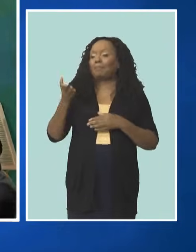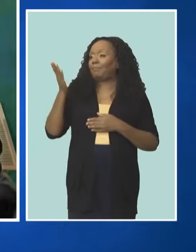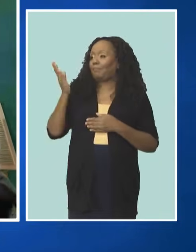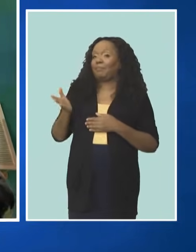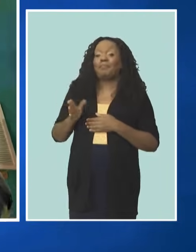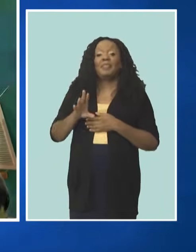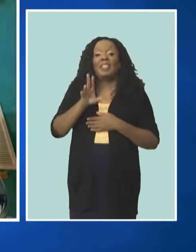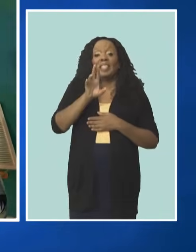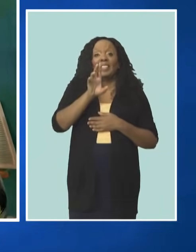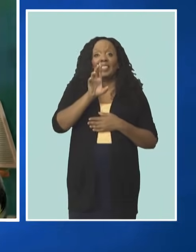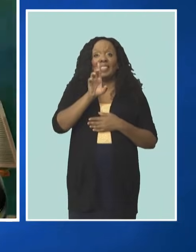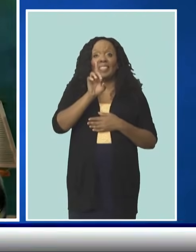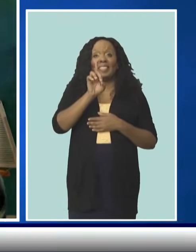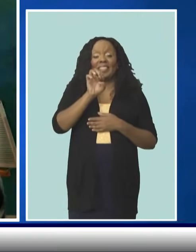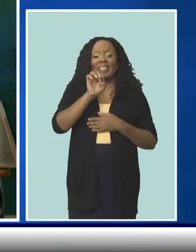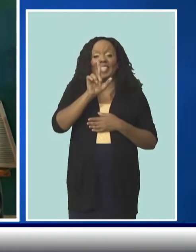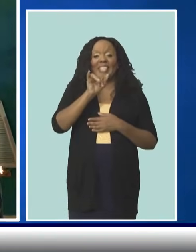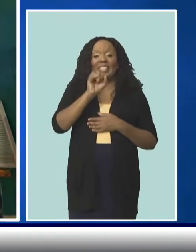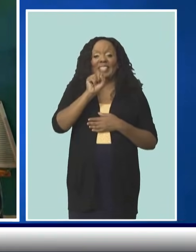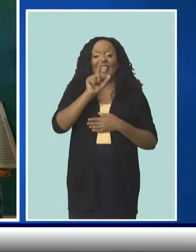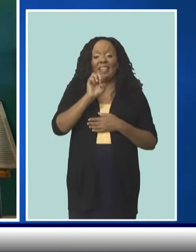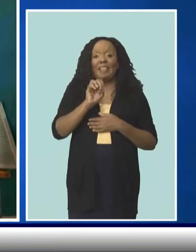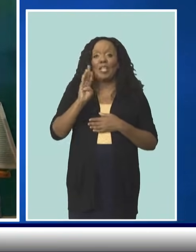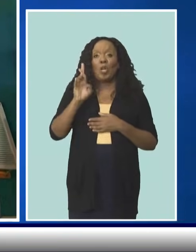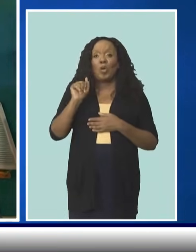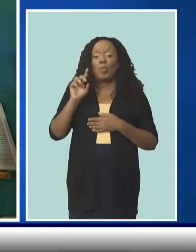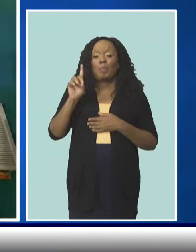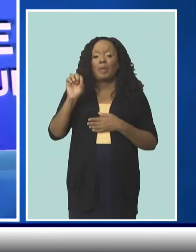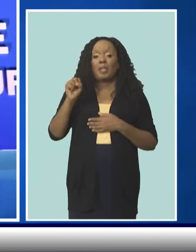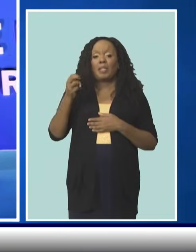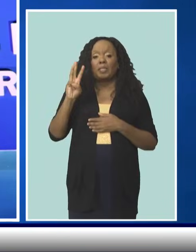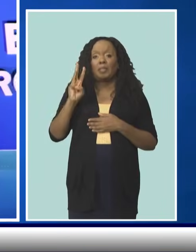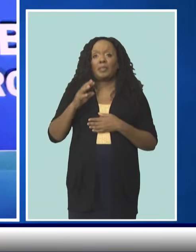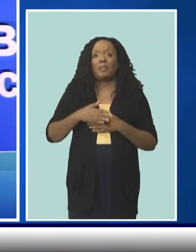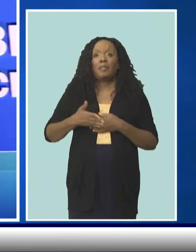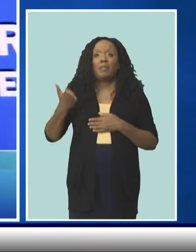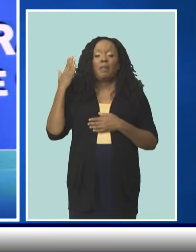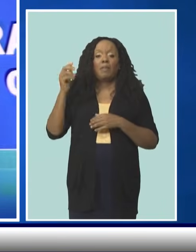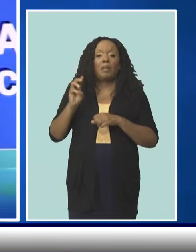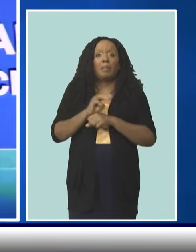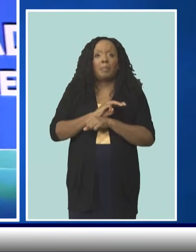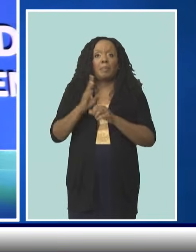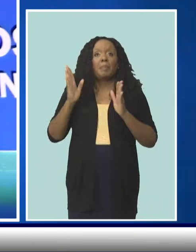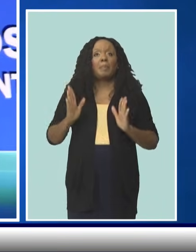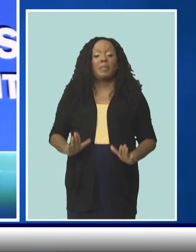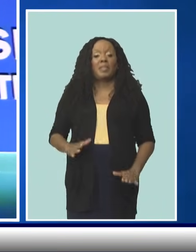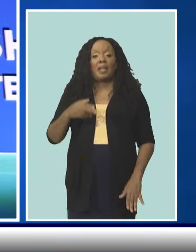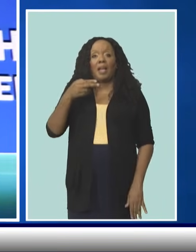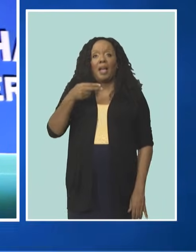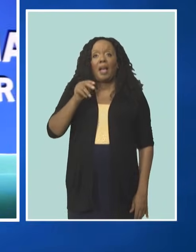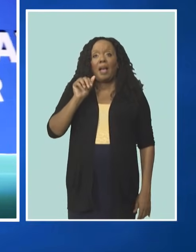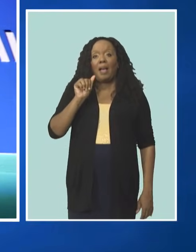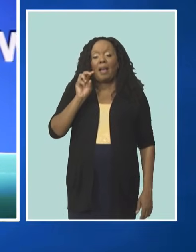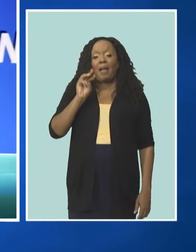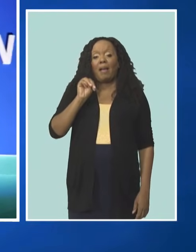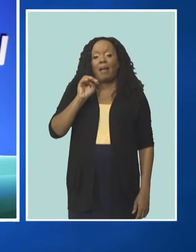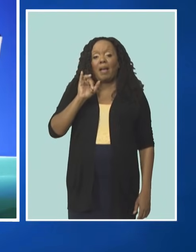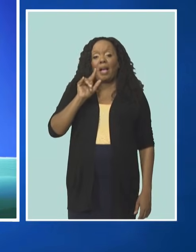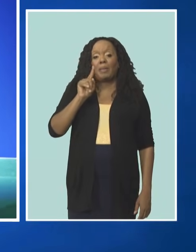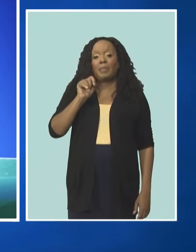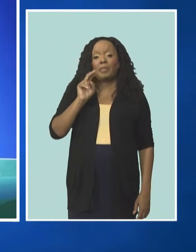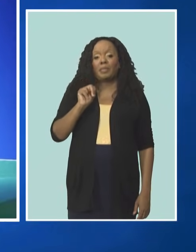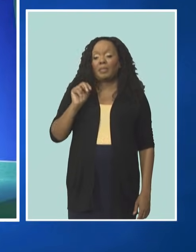Bradshaw. The honour came following a move by former Minister of Social Transformation, Hamilton Lashley, who said it